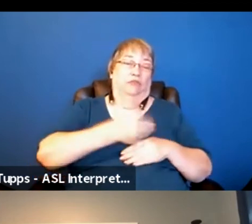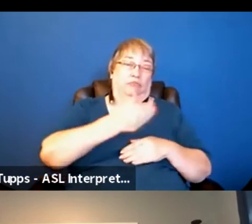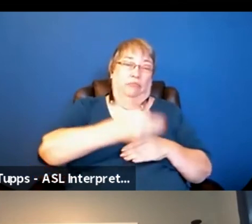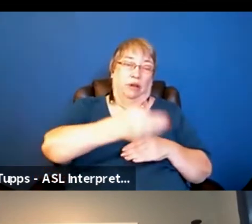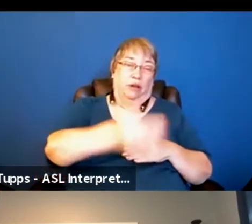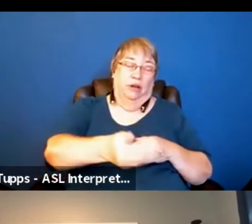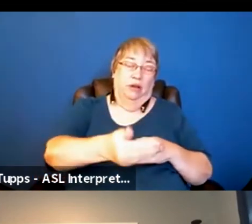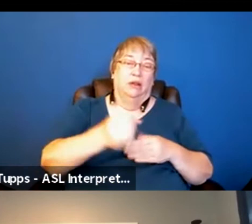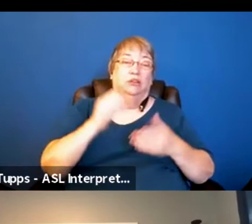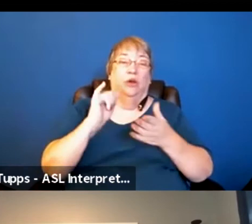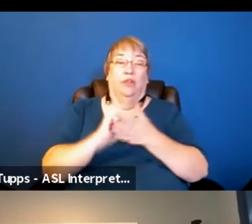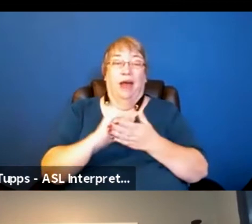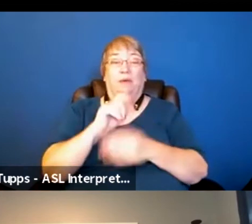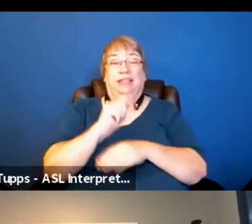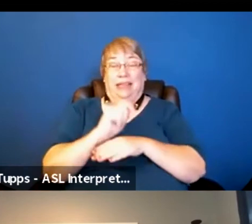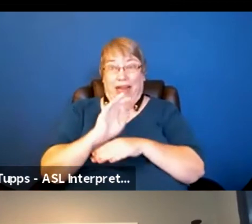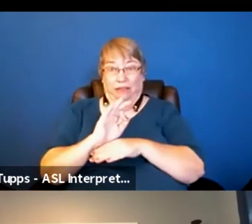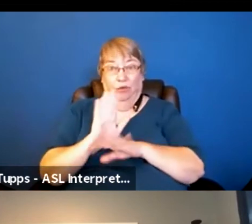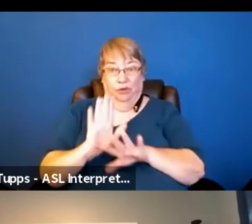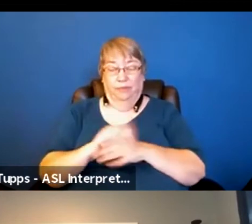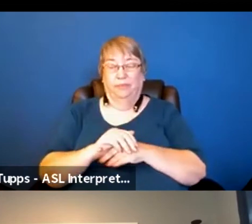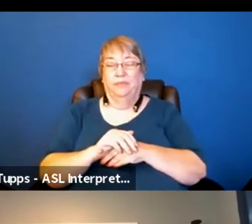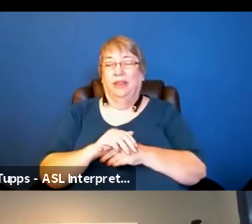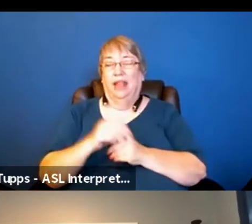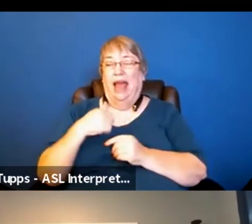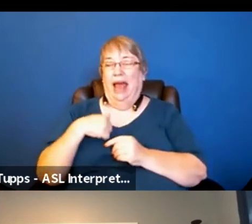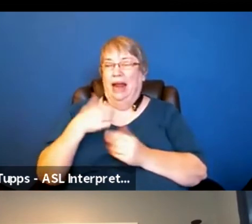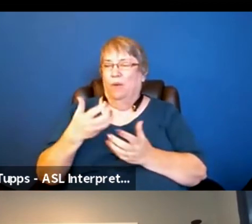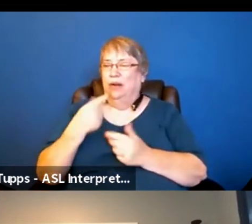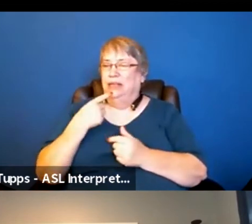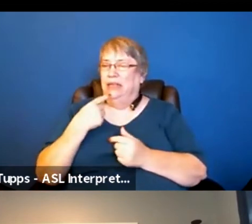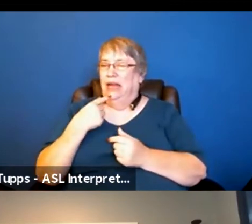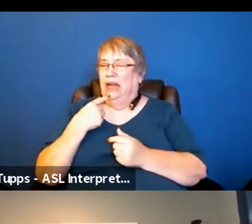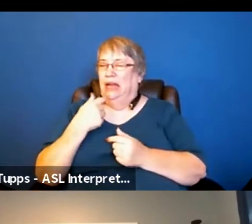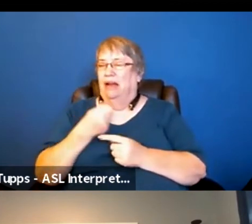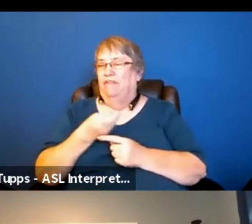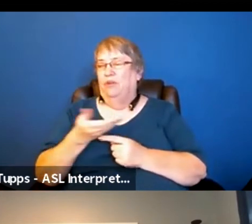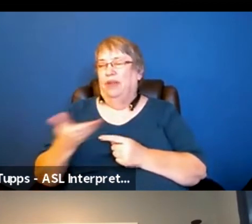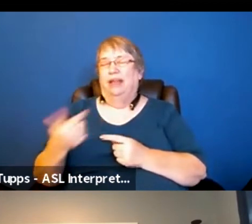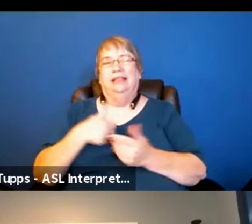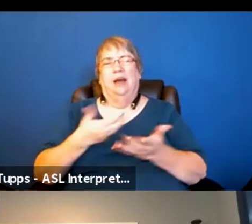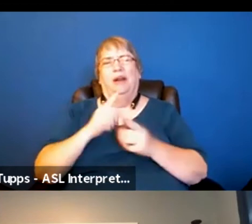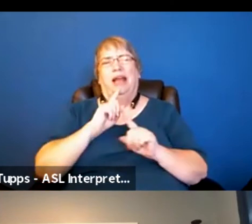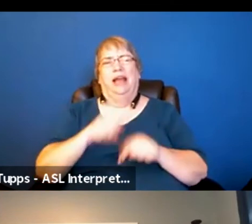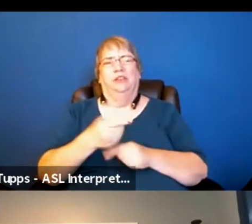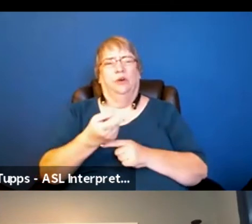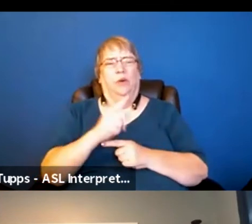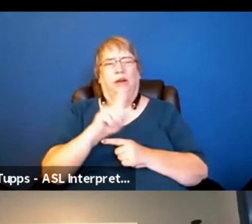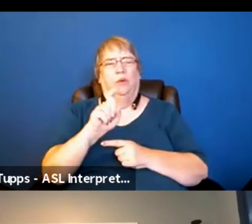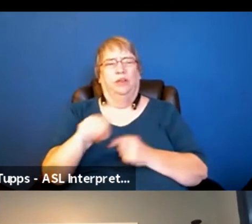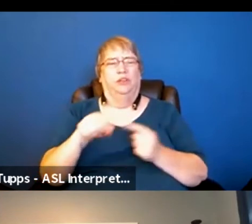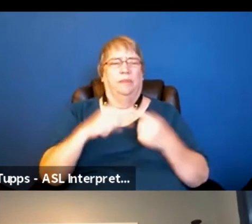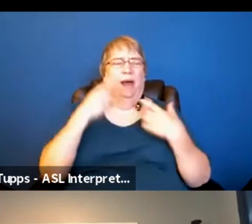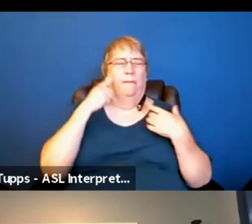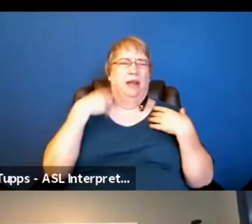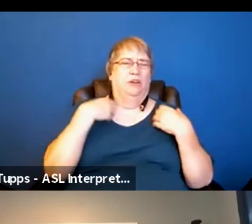So that was the behavioral health task force, and I do need to go, and I want to say a couple things. I do want to answer the one question here about mental health and substance